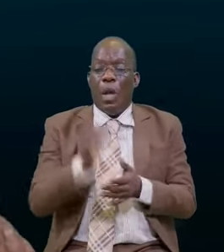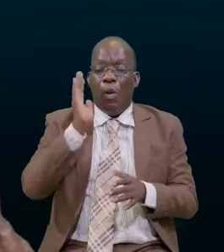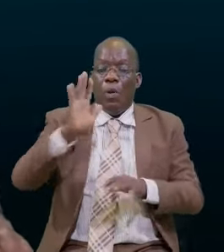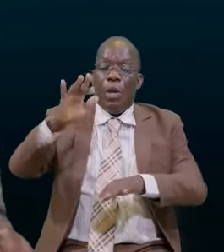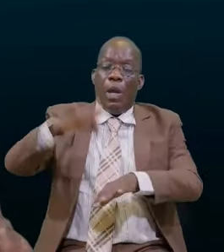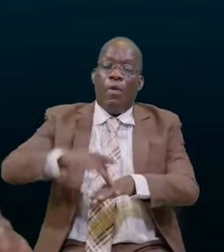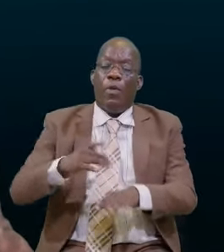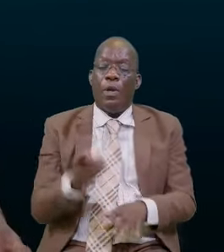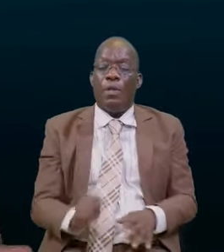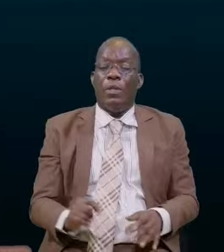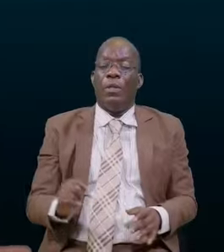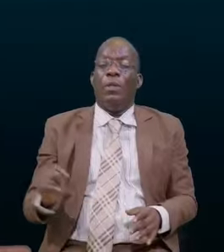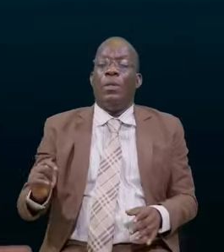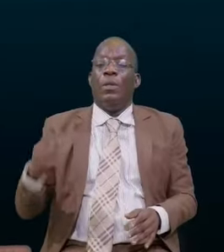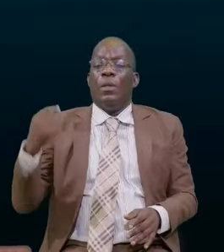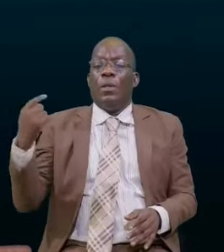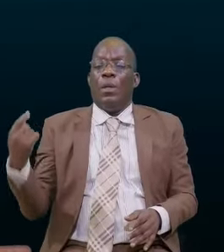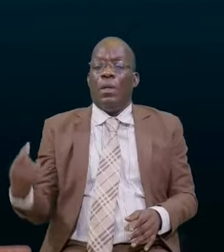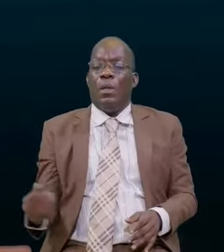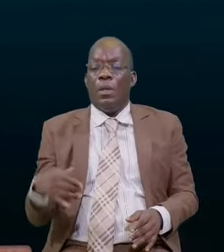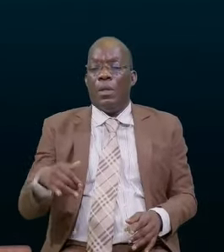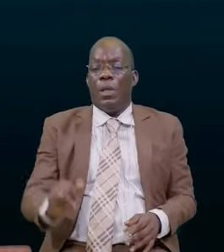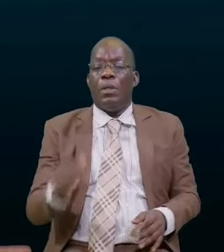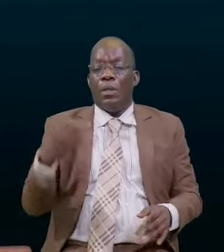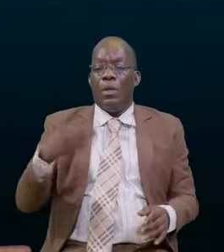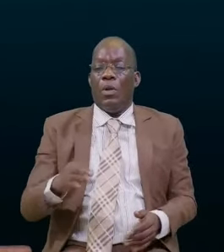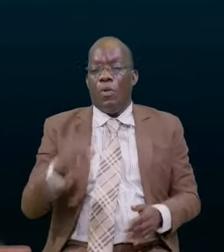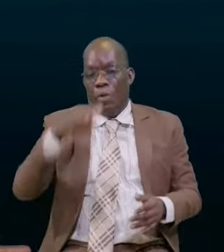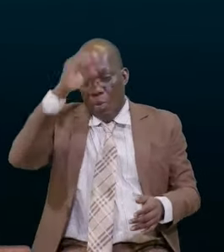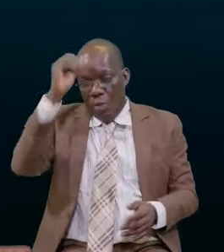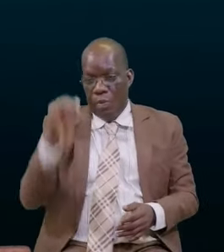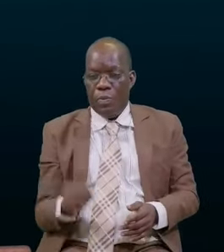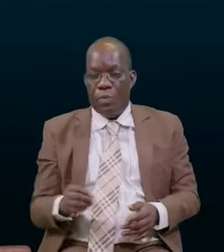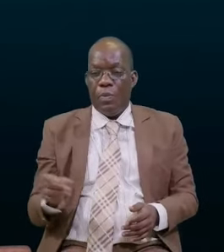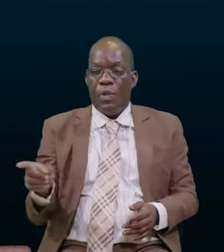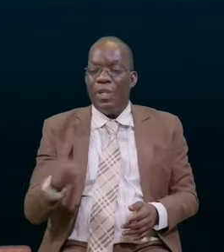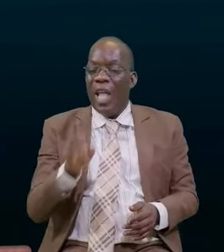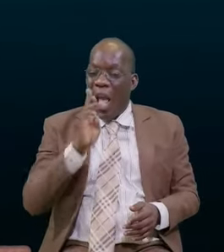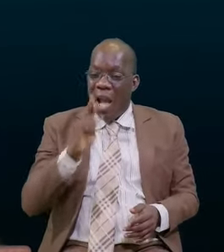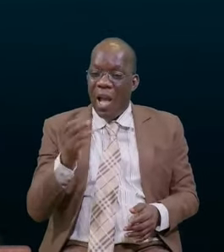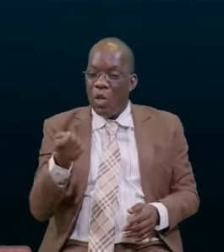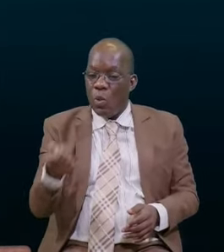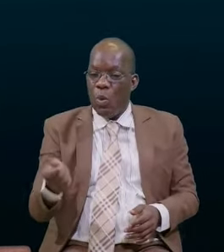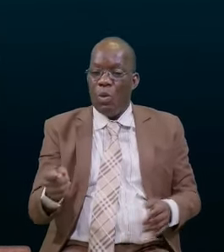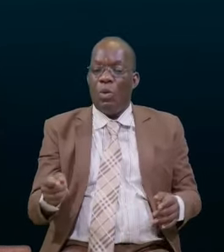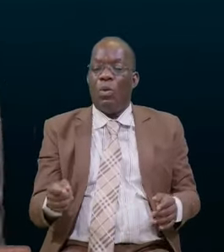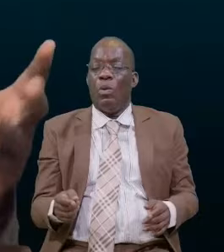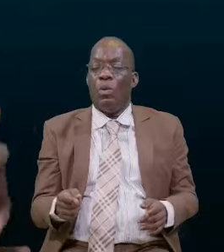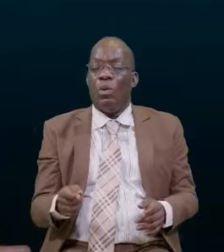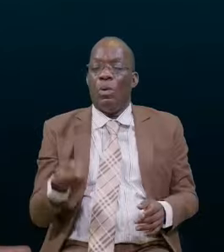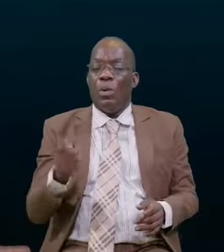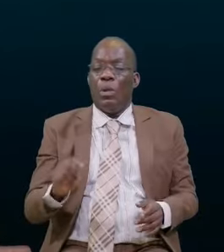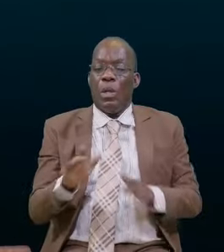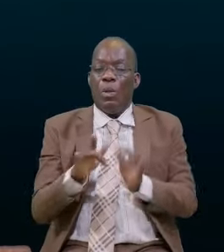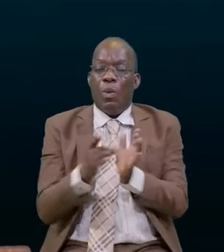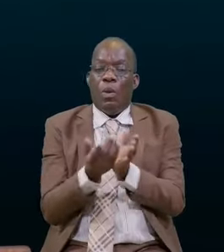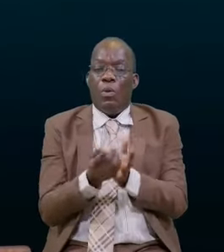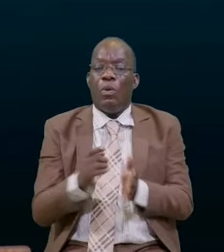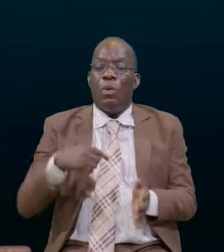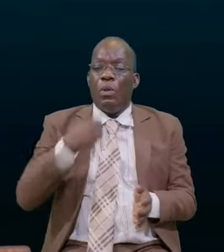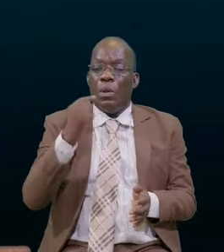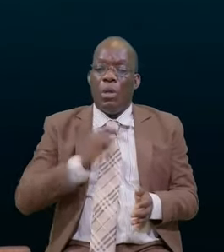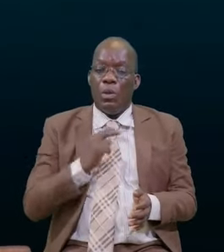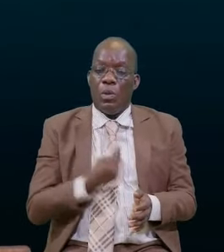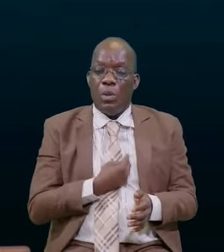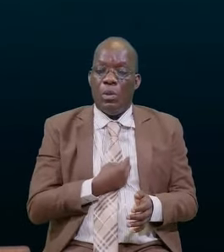of man though they have they are little in size the Bible also tells us of little fox foxes